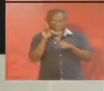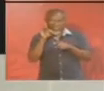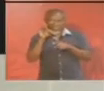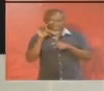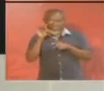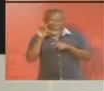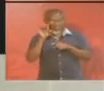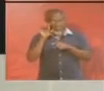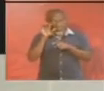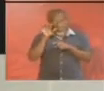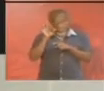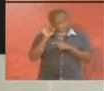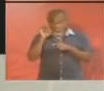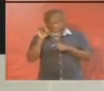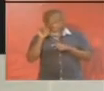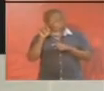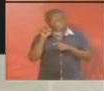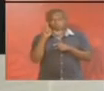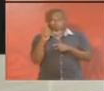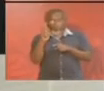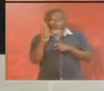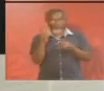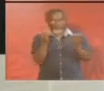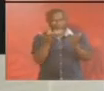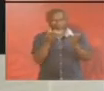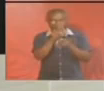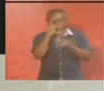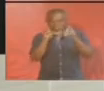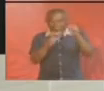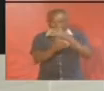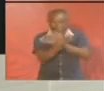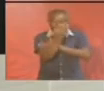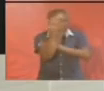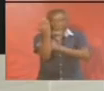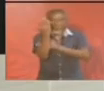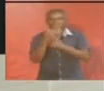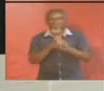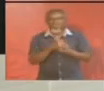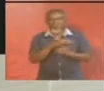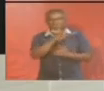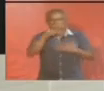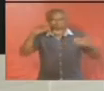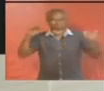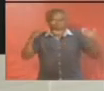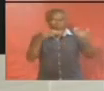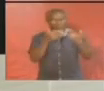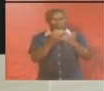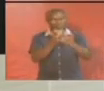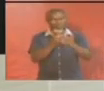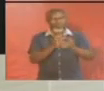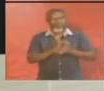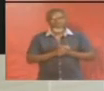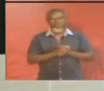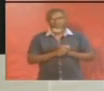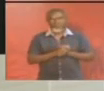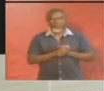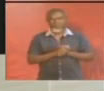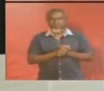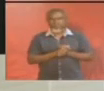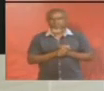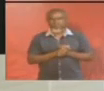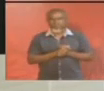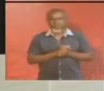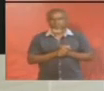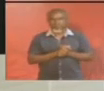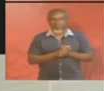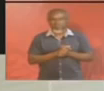Good morning, Mr. Alexander, and of course the entire panel. Stephen Cummings on 98.1 FM.